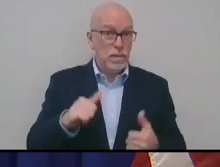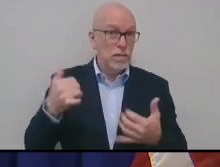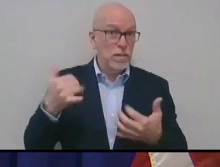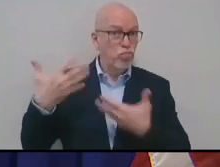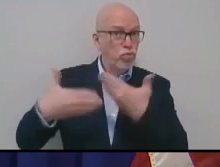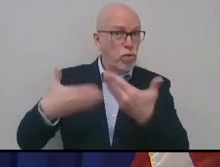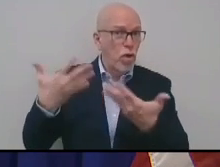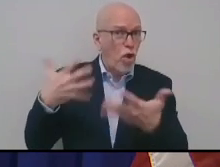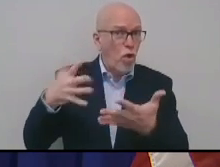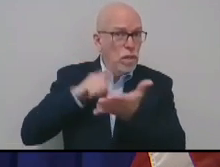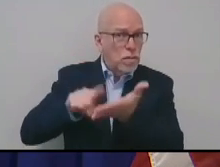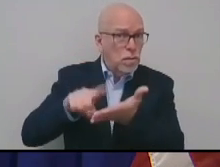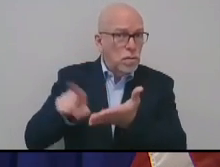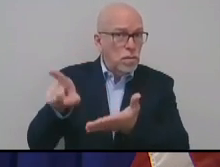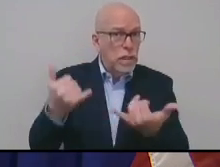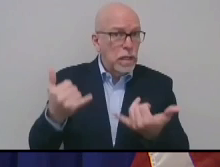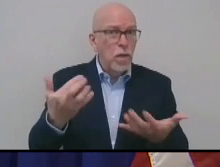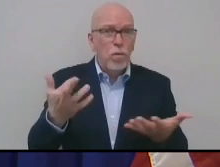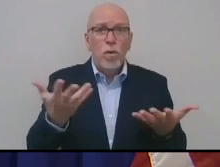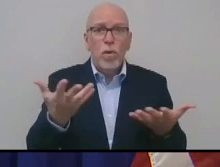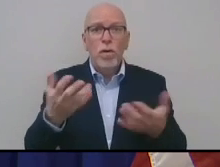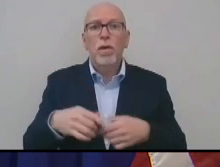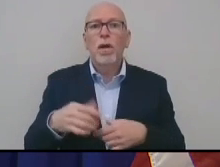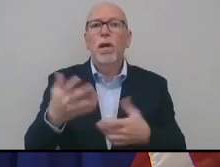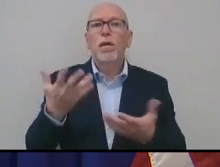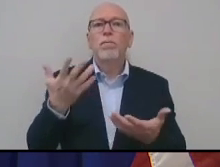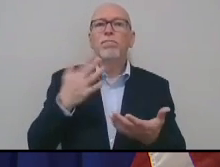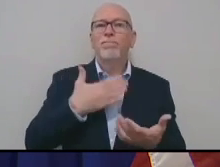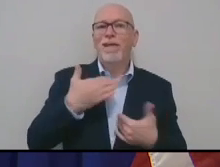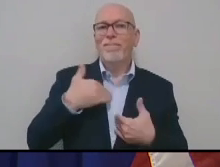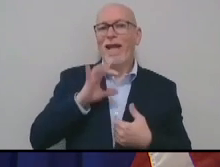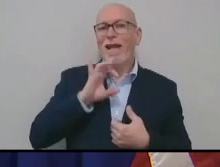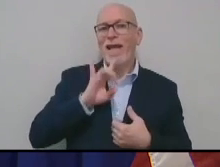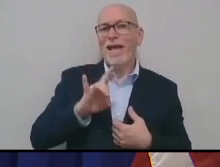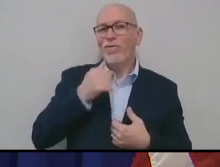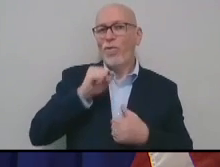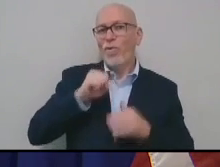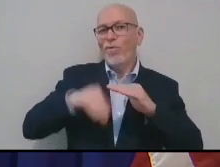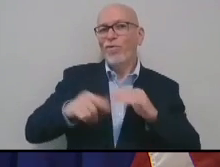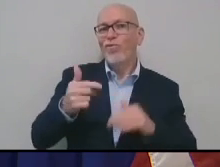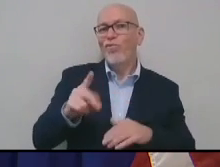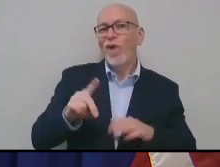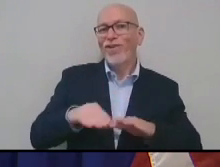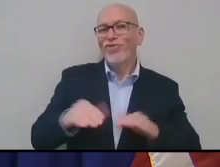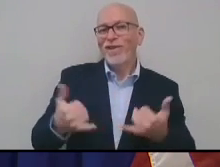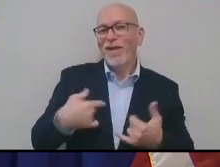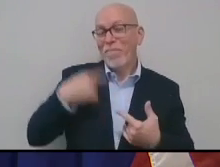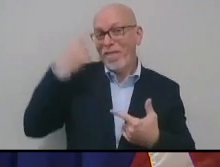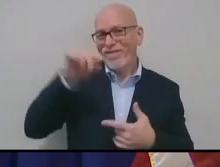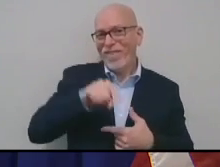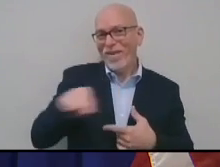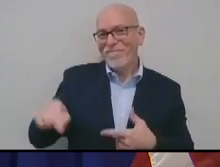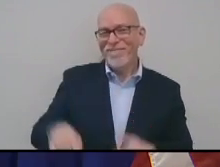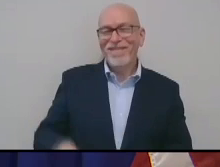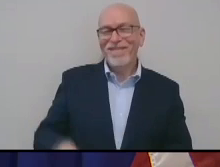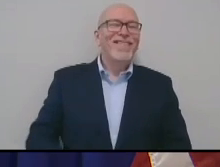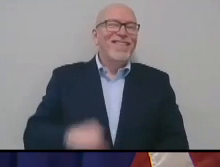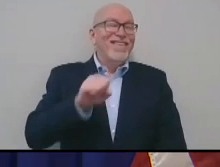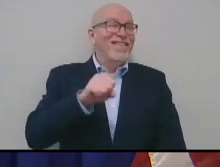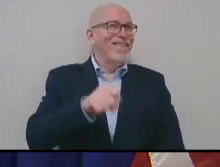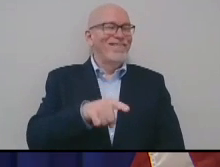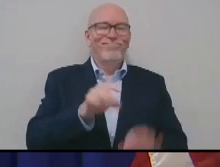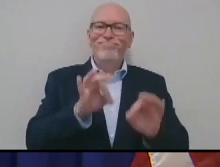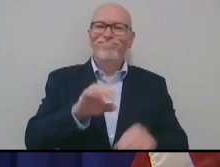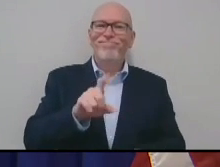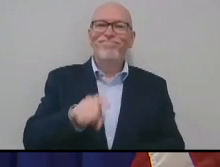already? Or Yeah. I'm thinking my 8-year-old and down grandchildren right now. Absolutely. Great question. we